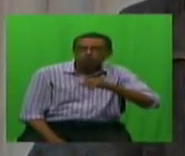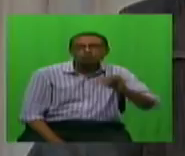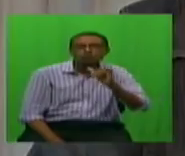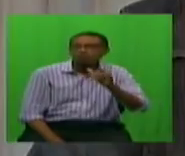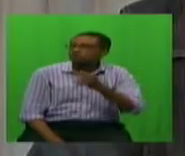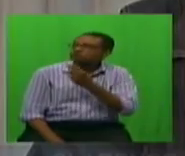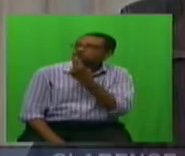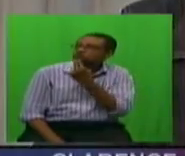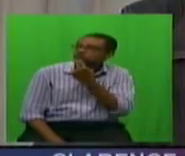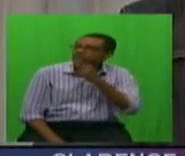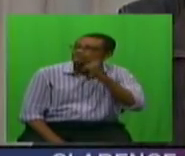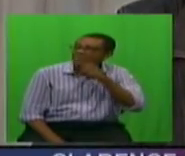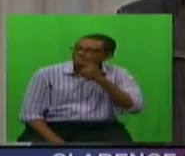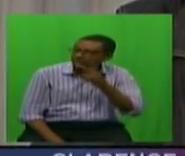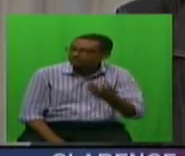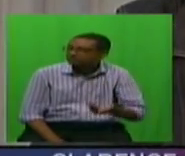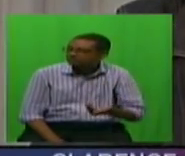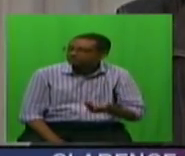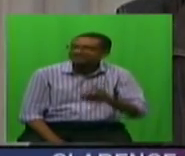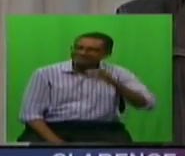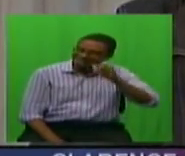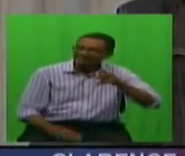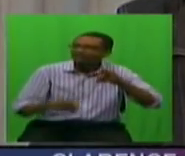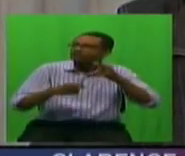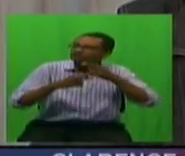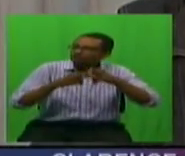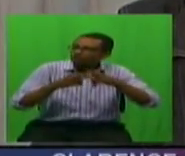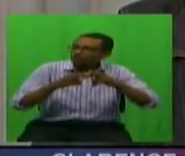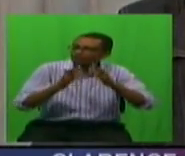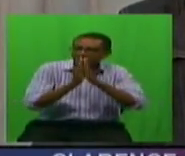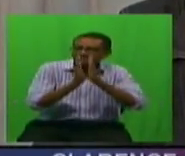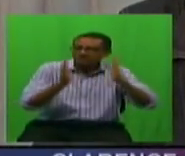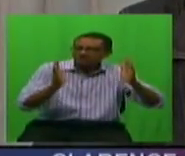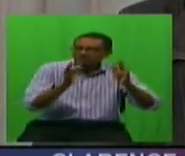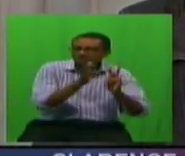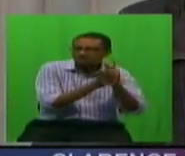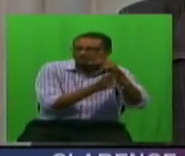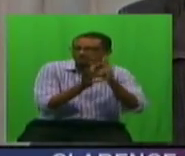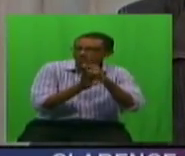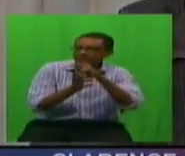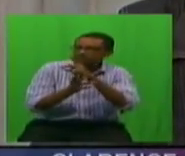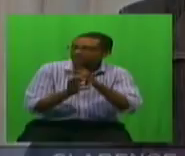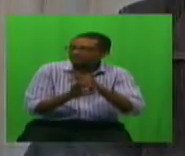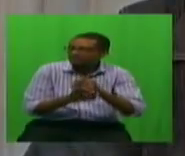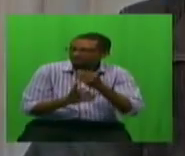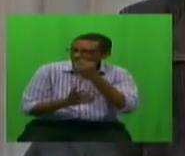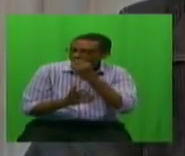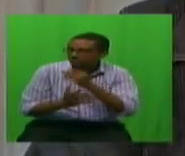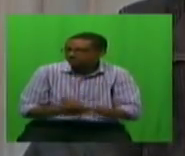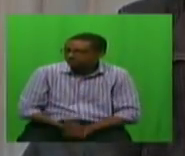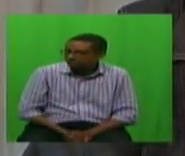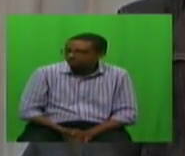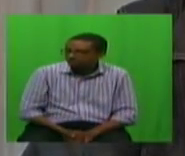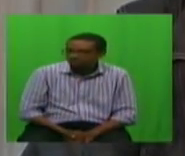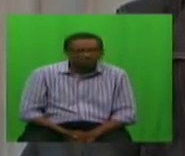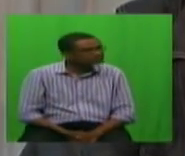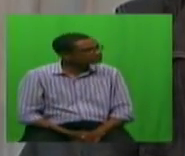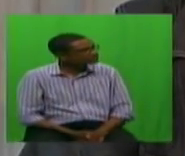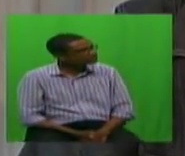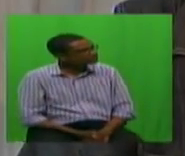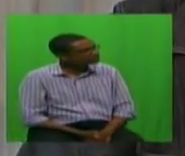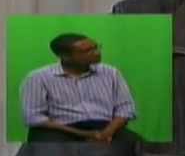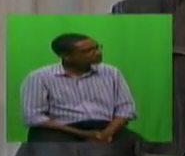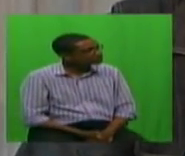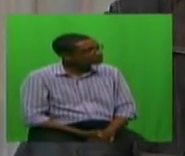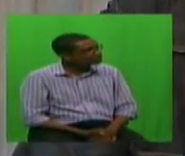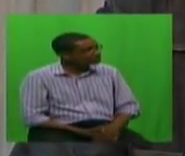The normal things you'd find in the supermarket or the farmer's market. And consumers expect increases in the prices